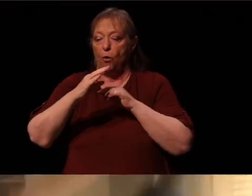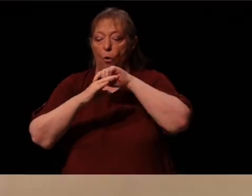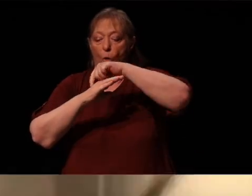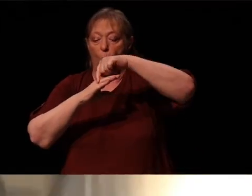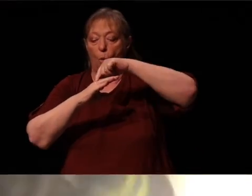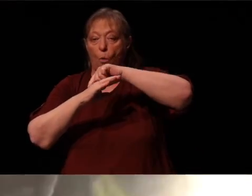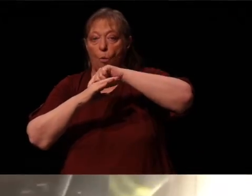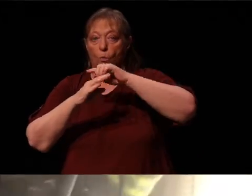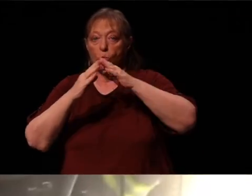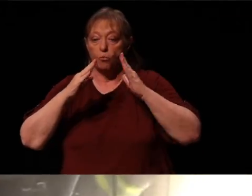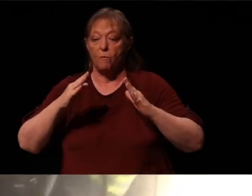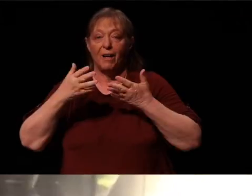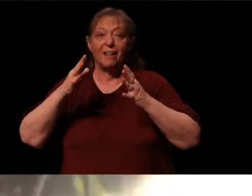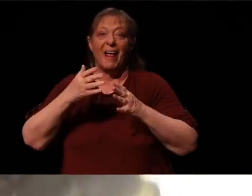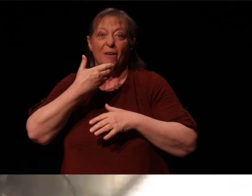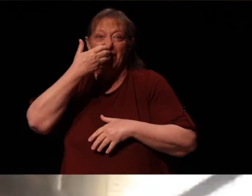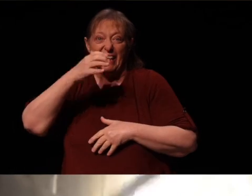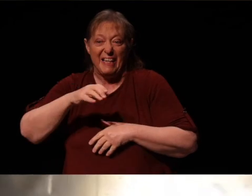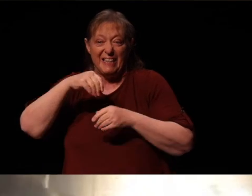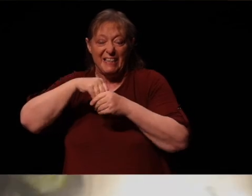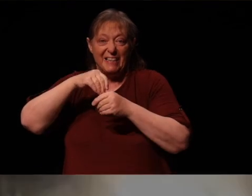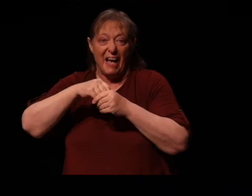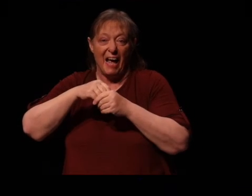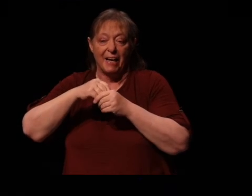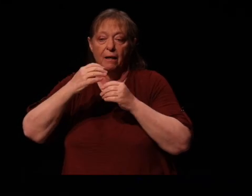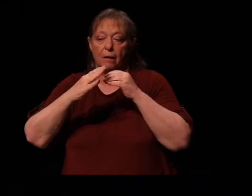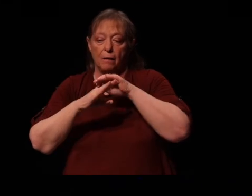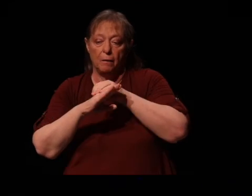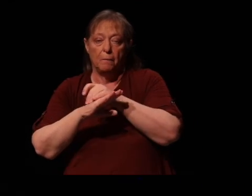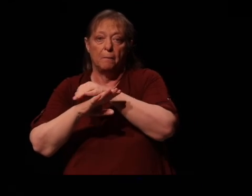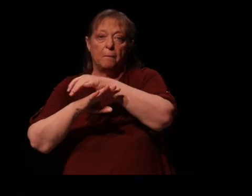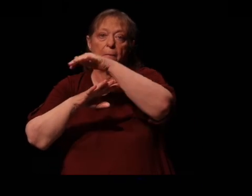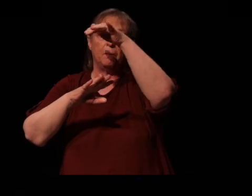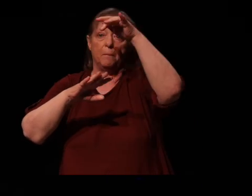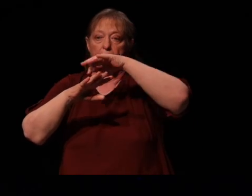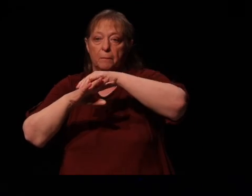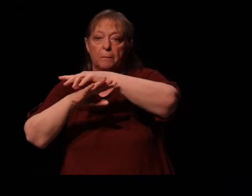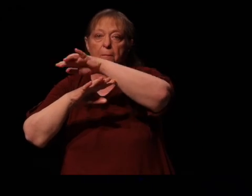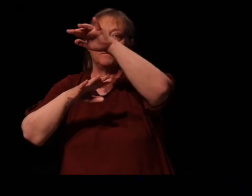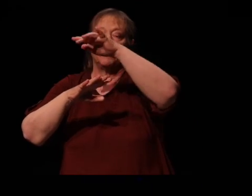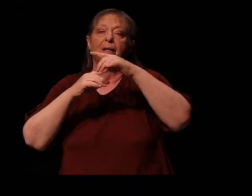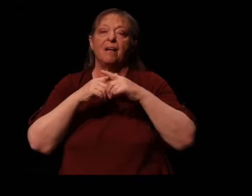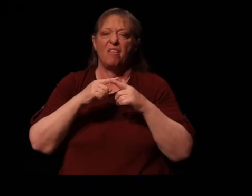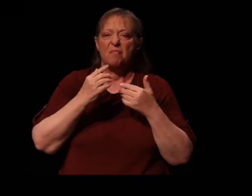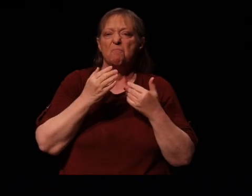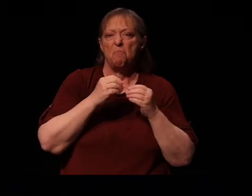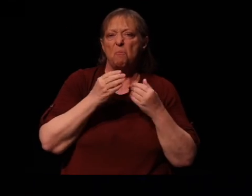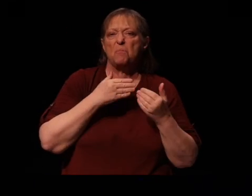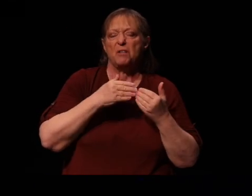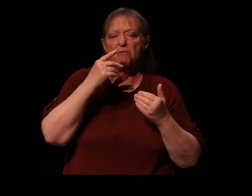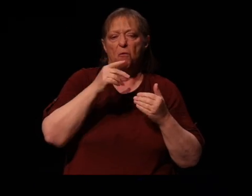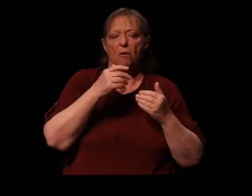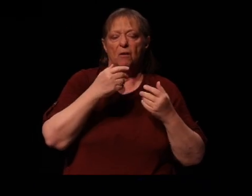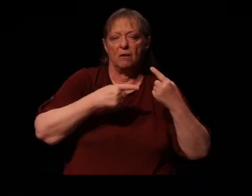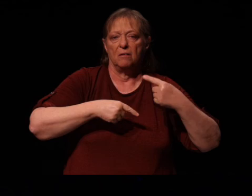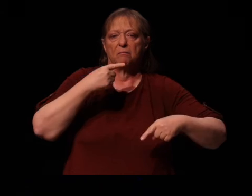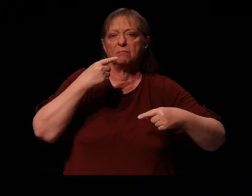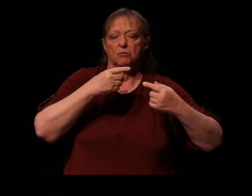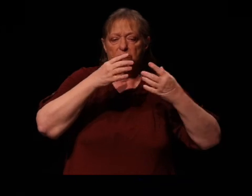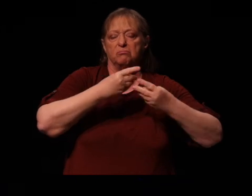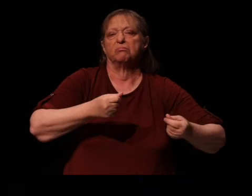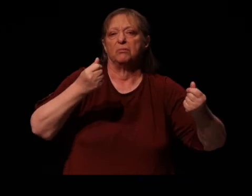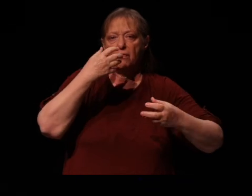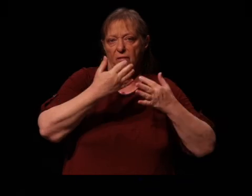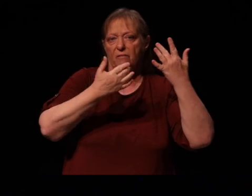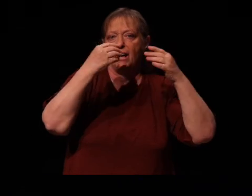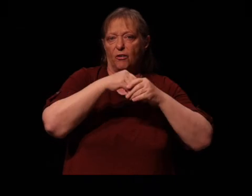in the roof, it allows for all that heat that's in that house to come up through that hole. And that actually makes it easier for the firefighters to be able to